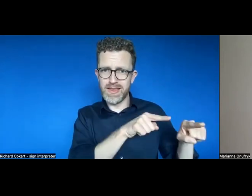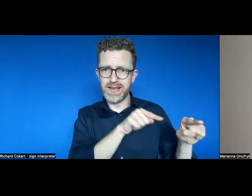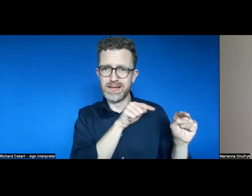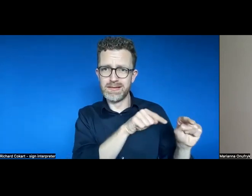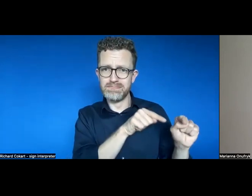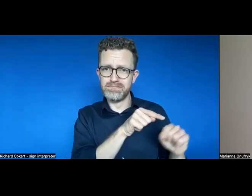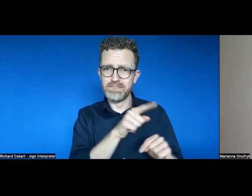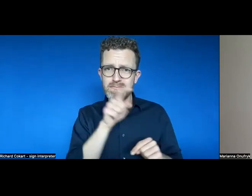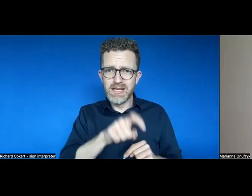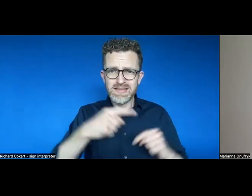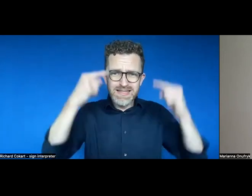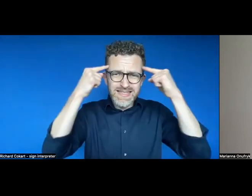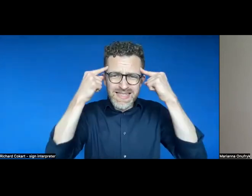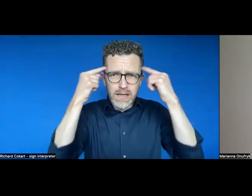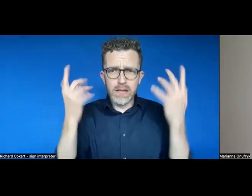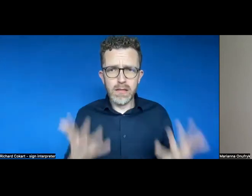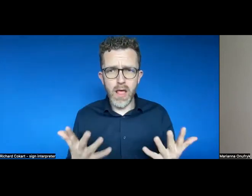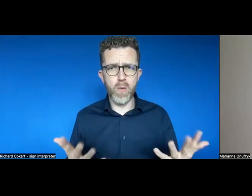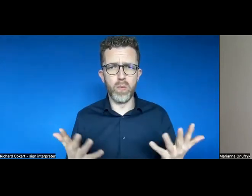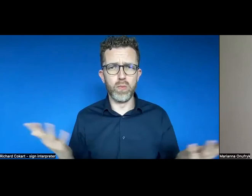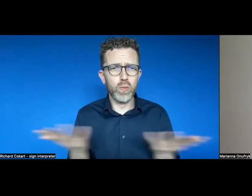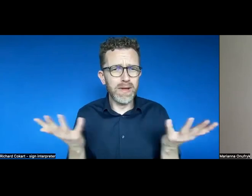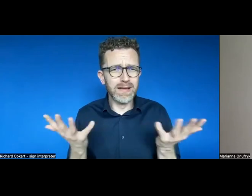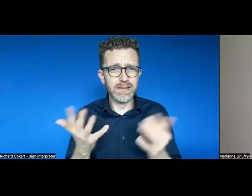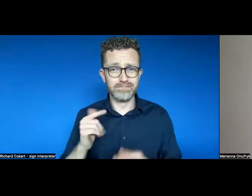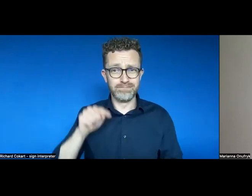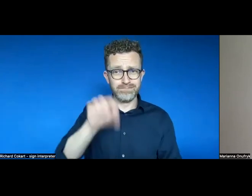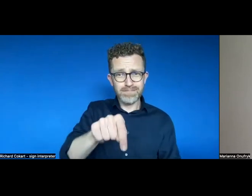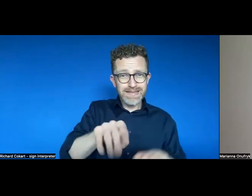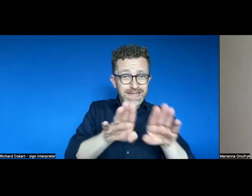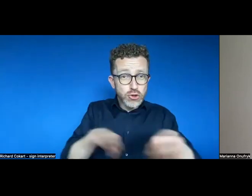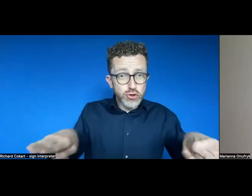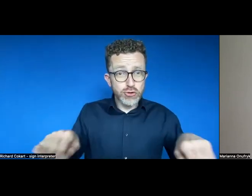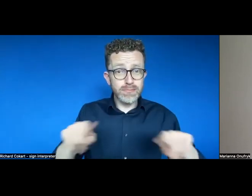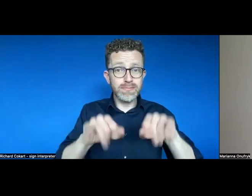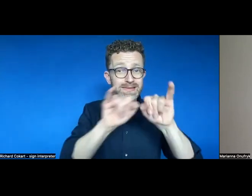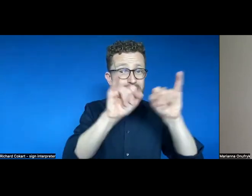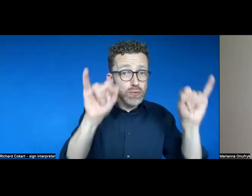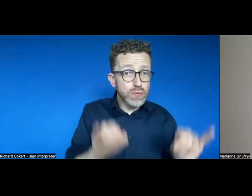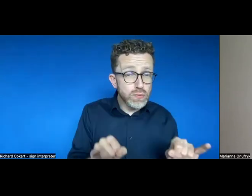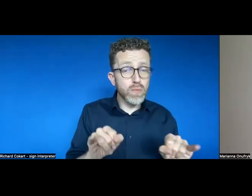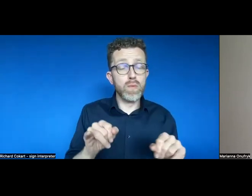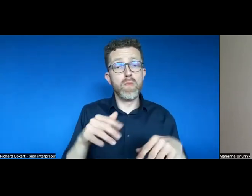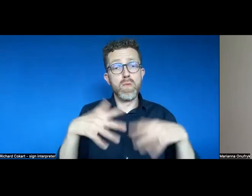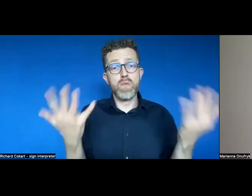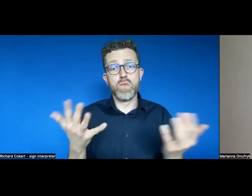children, where they will come after the war. We need to develop